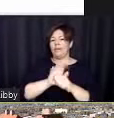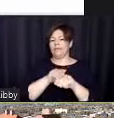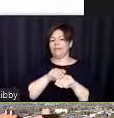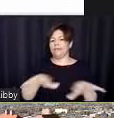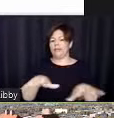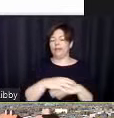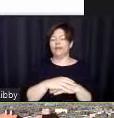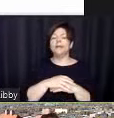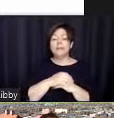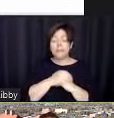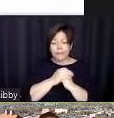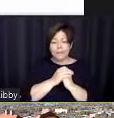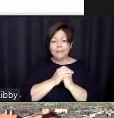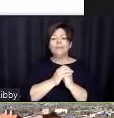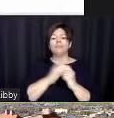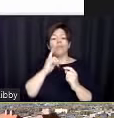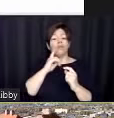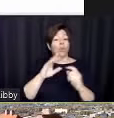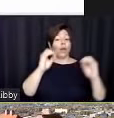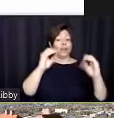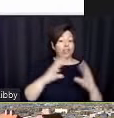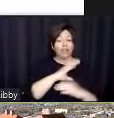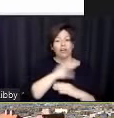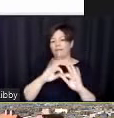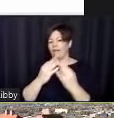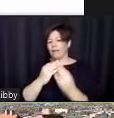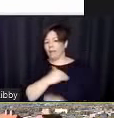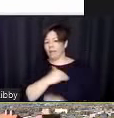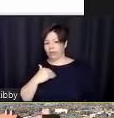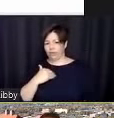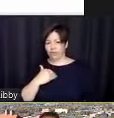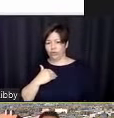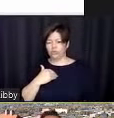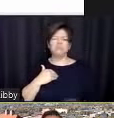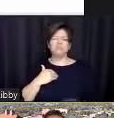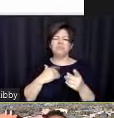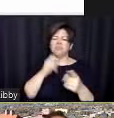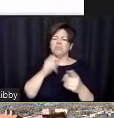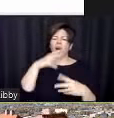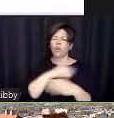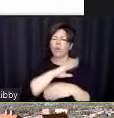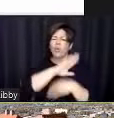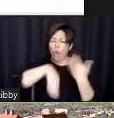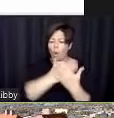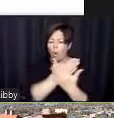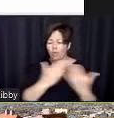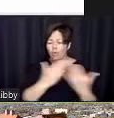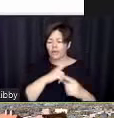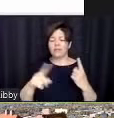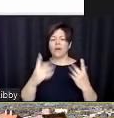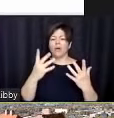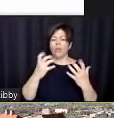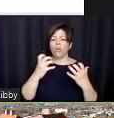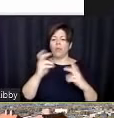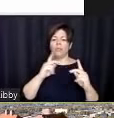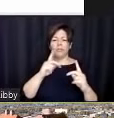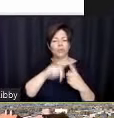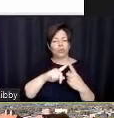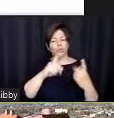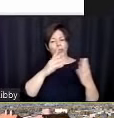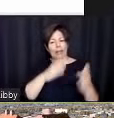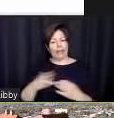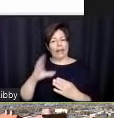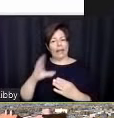It's basically for educators and for family members. It's not everything, but it's trying to get folks thinking about planning